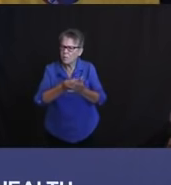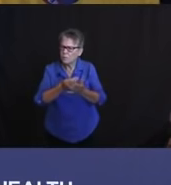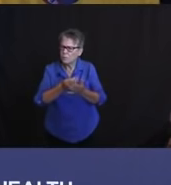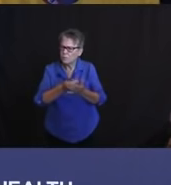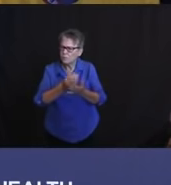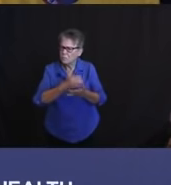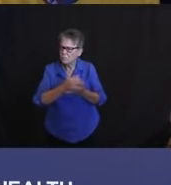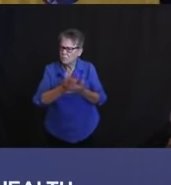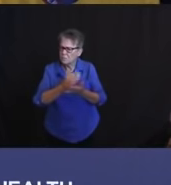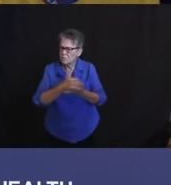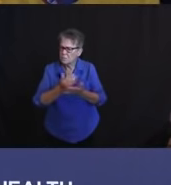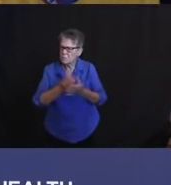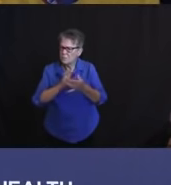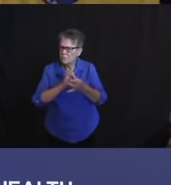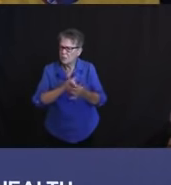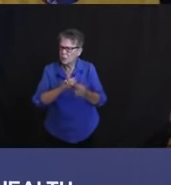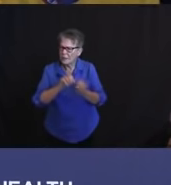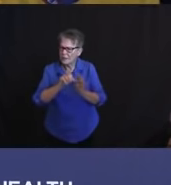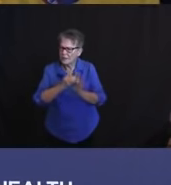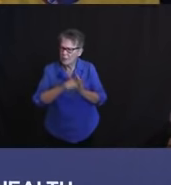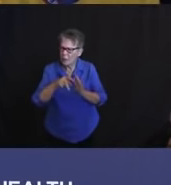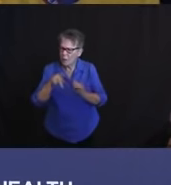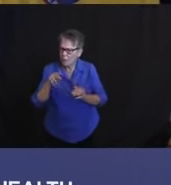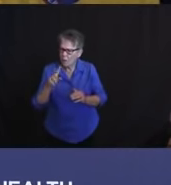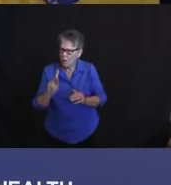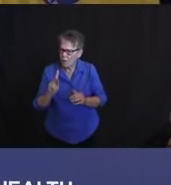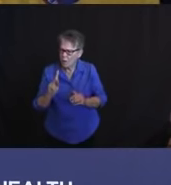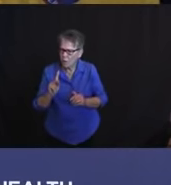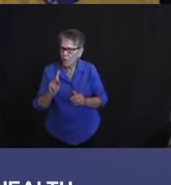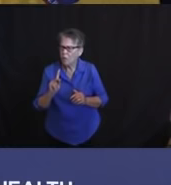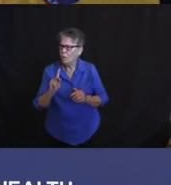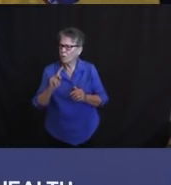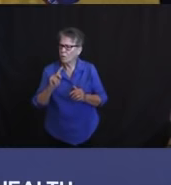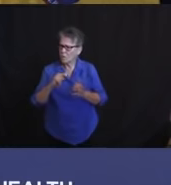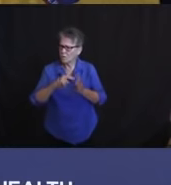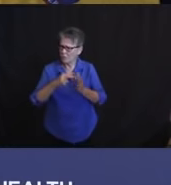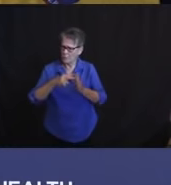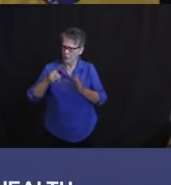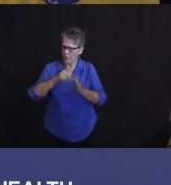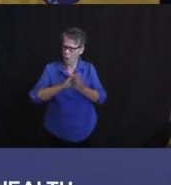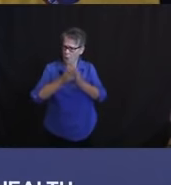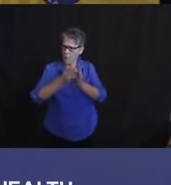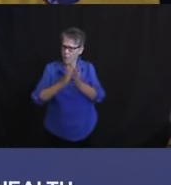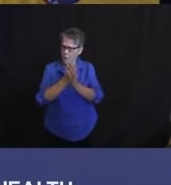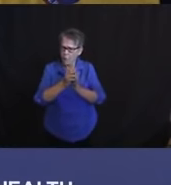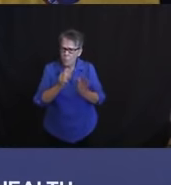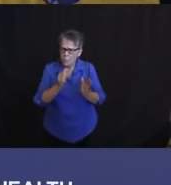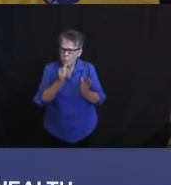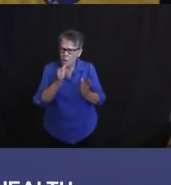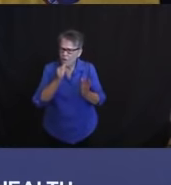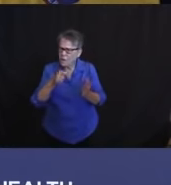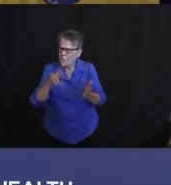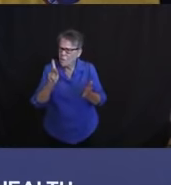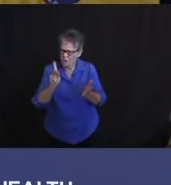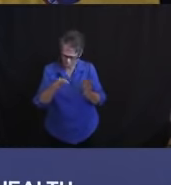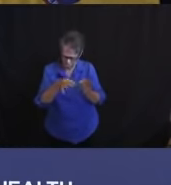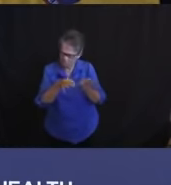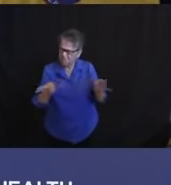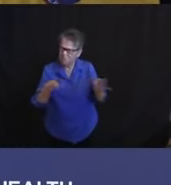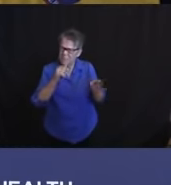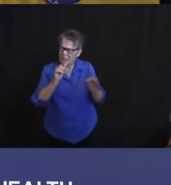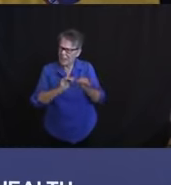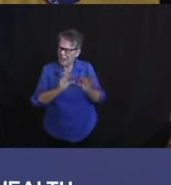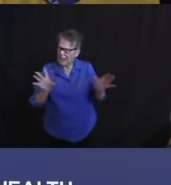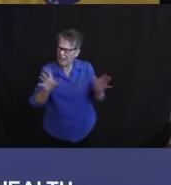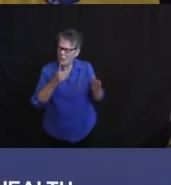development at the dozens of state parks? And why did you decide to approve that language despite the protests of lawmakers and environmental activists?